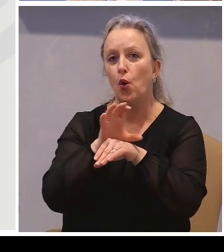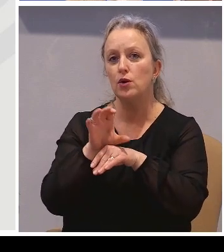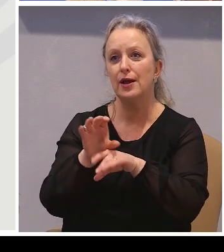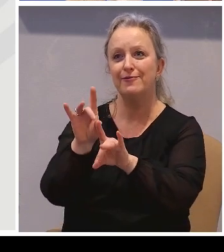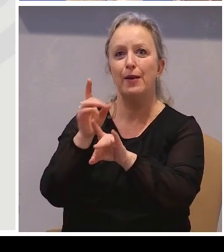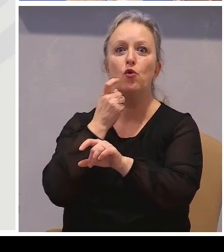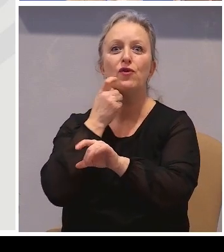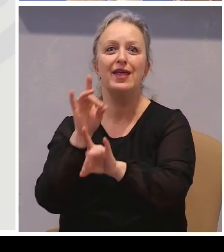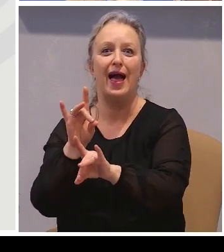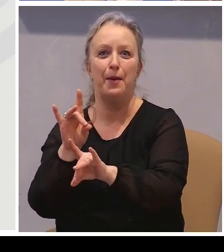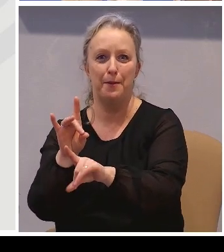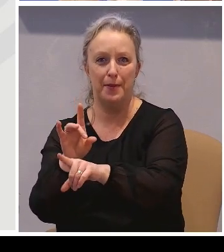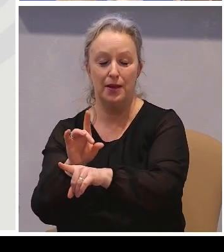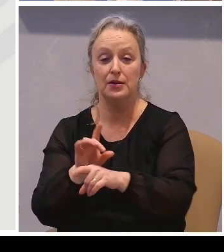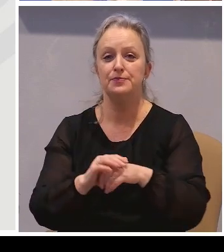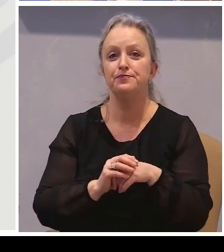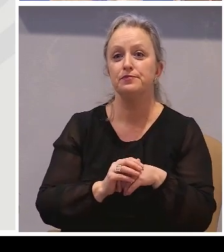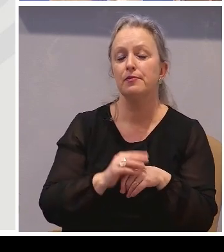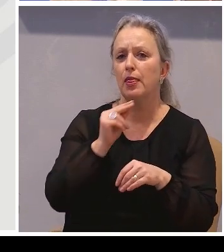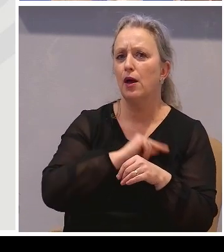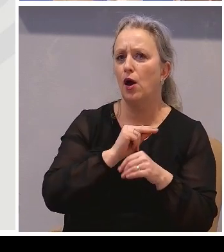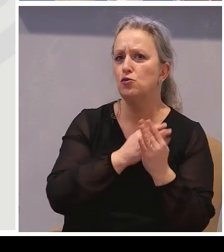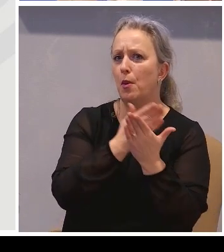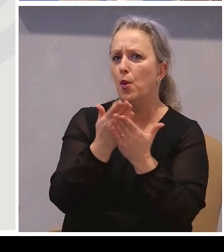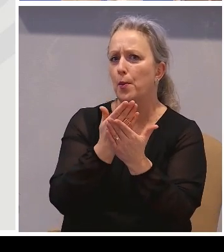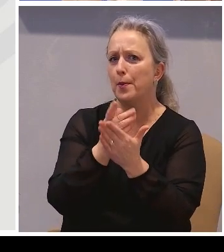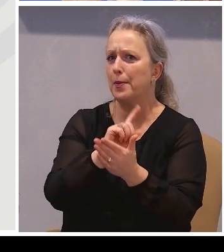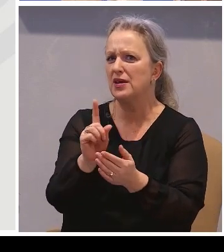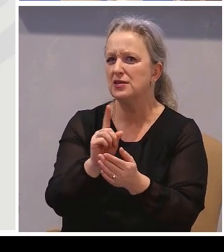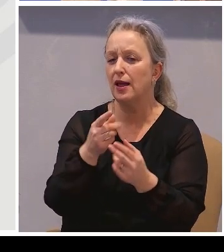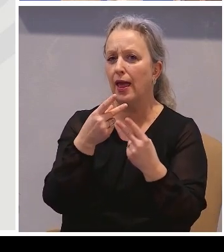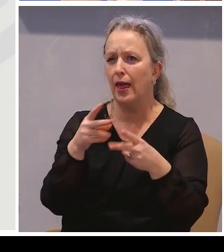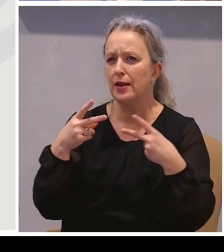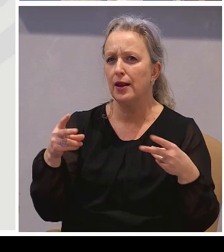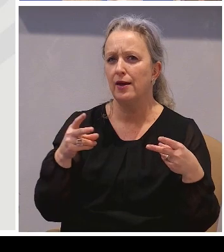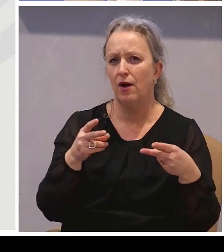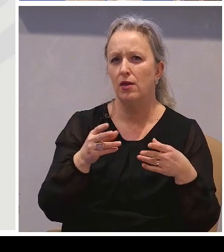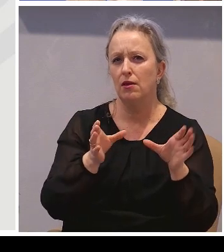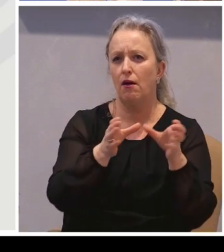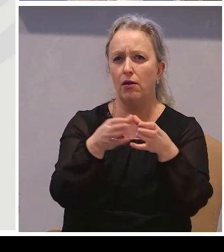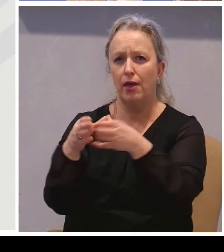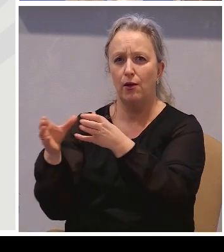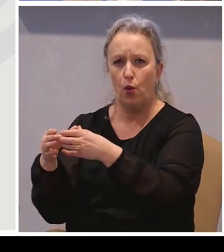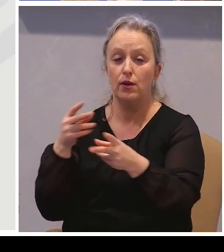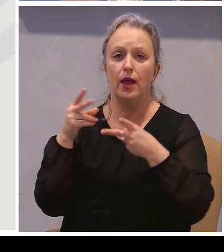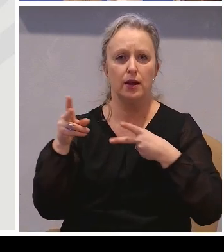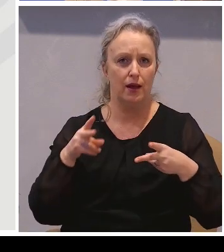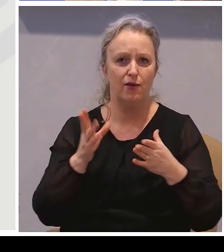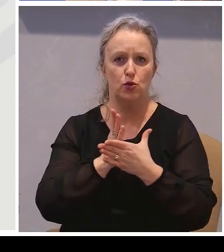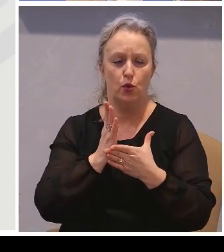We want the pharmaceuticals to be interested in producing pediatric medicine. Kategooriast erinevad,